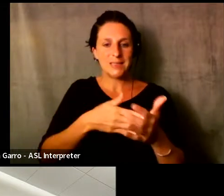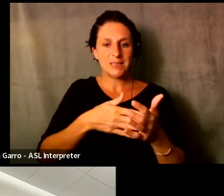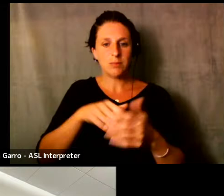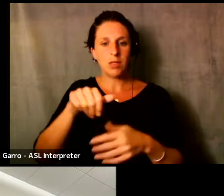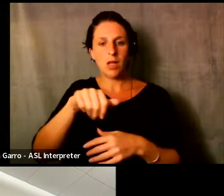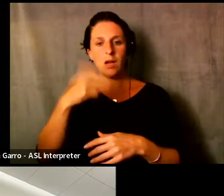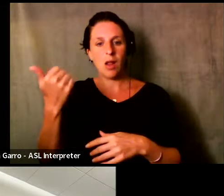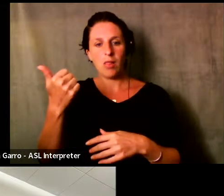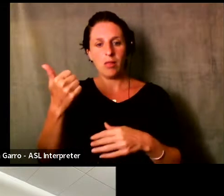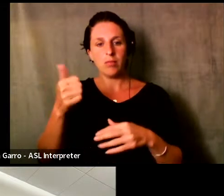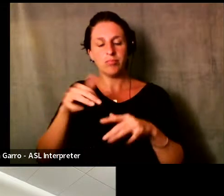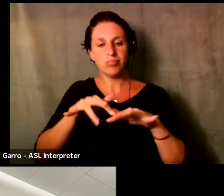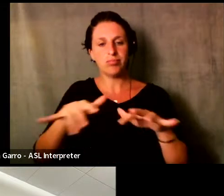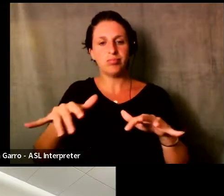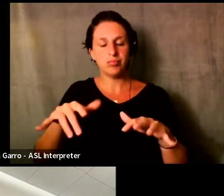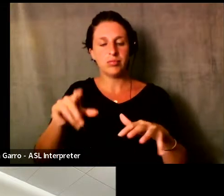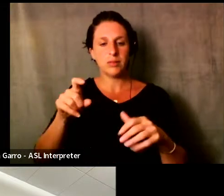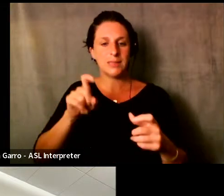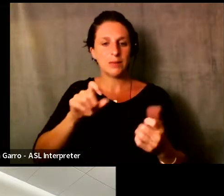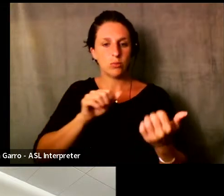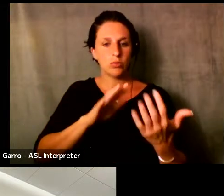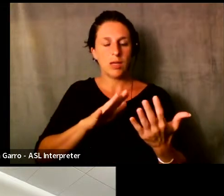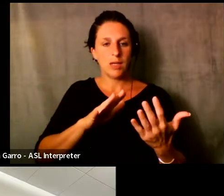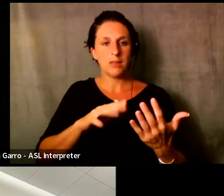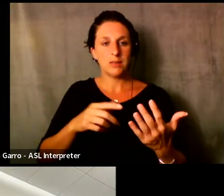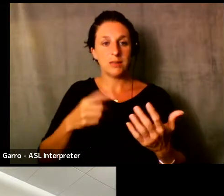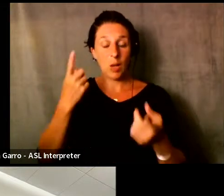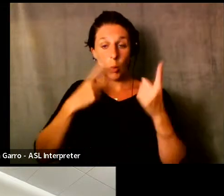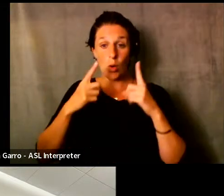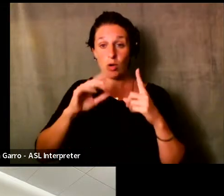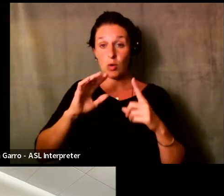contract, they're in their 4th year now.